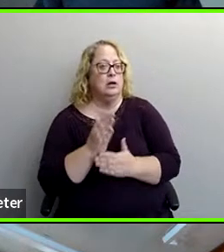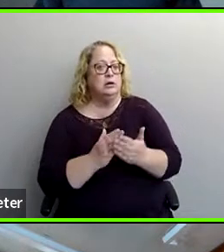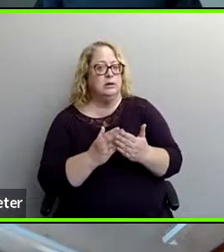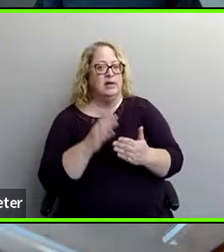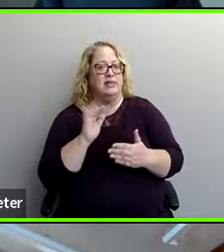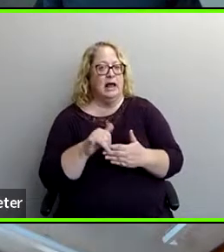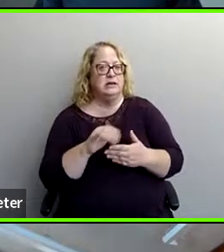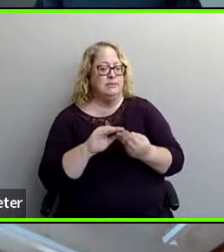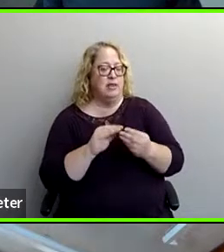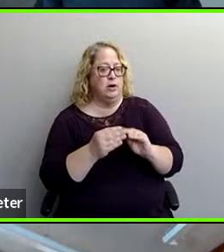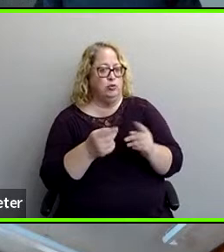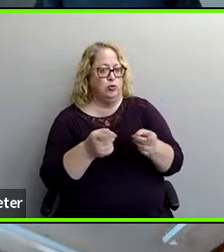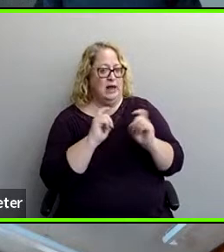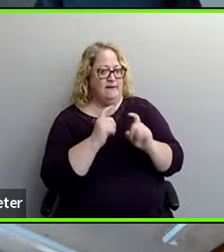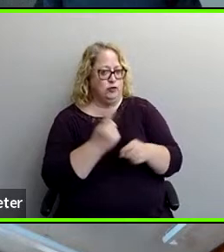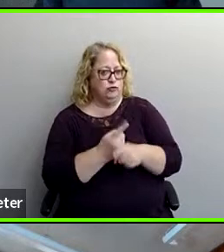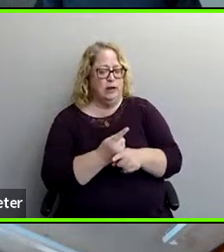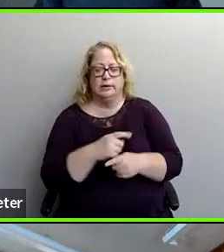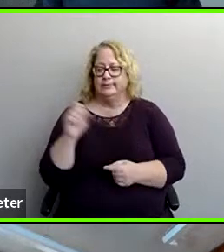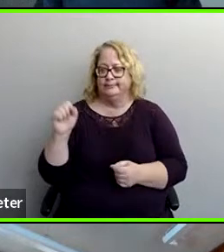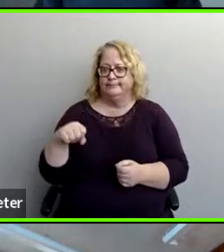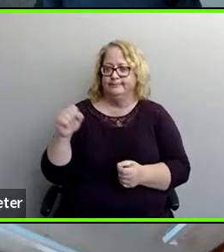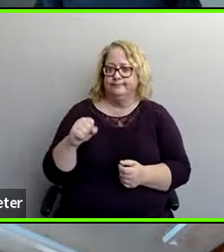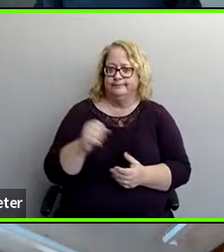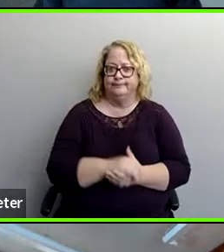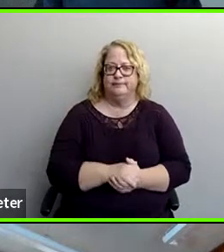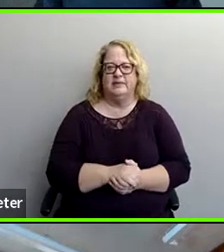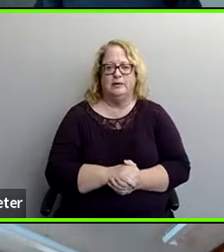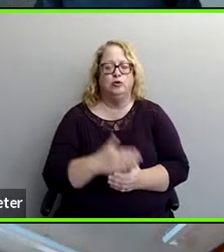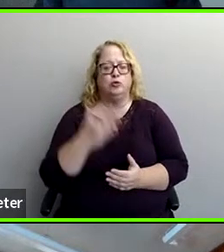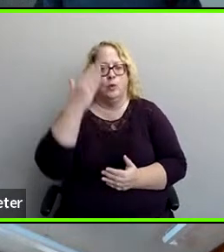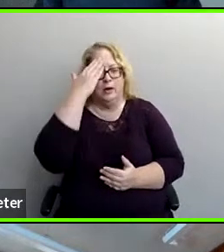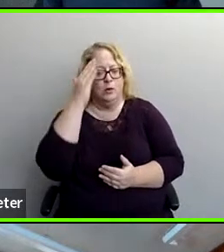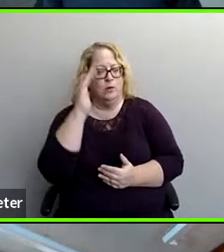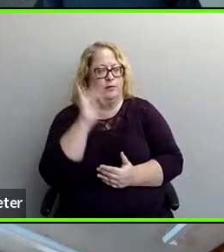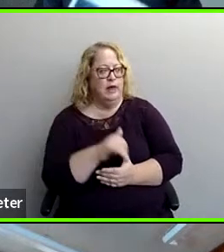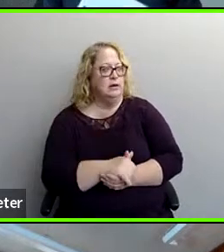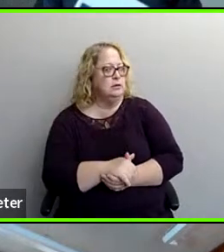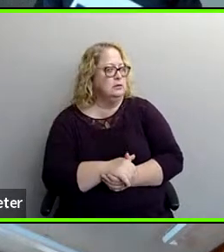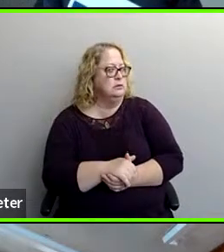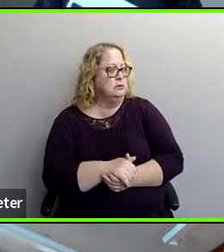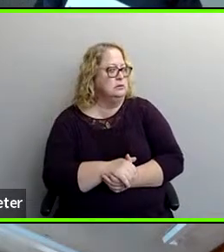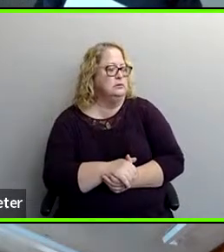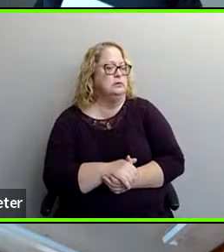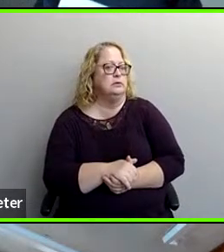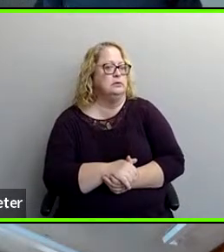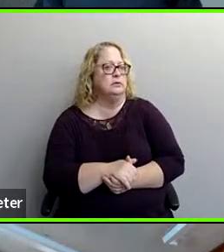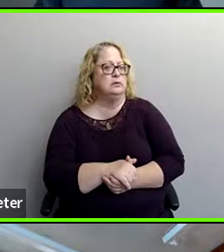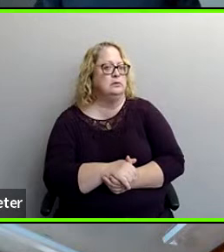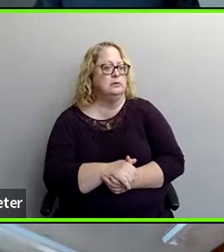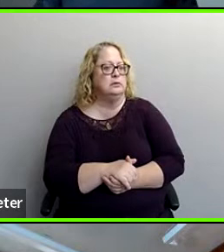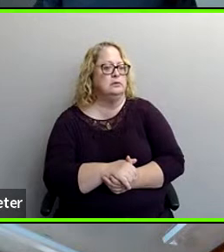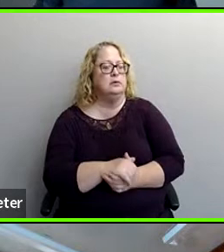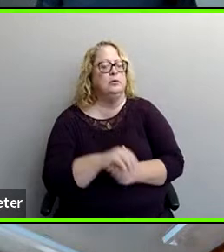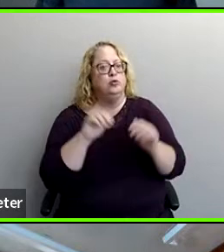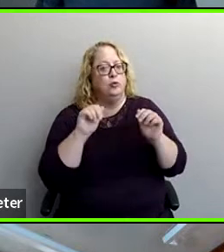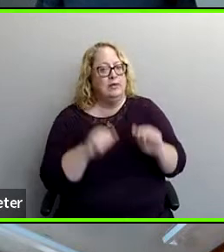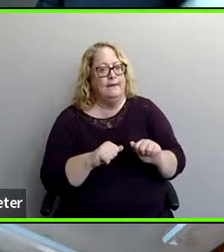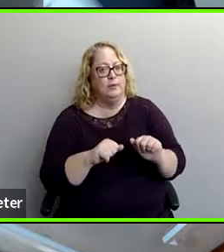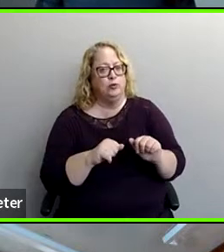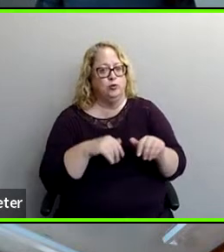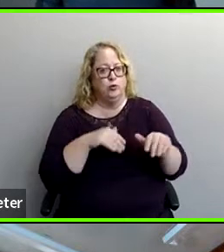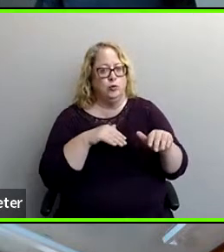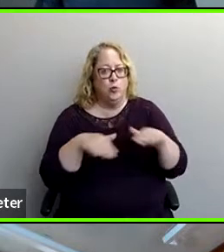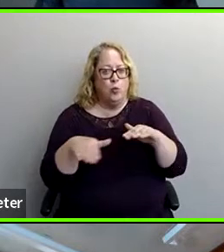in about the numbers that you gave us, is it not? Yeah. Okay, so I know that, and so be able to walk through and